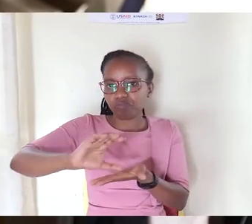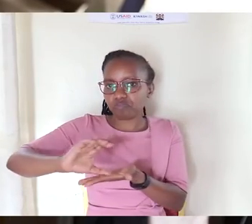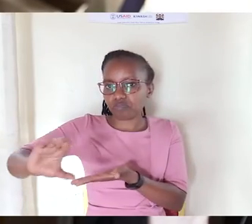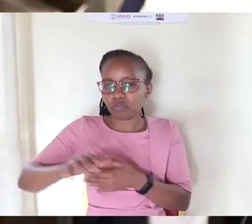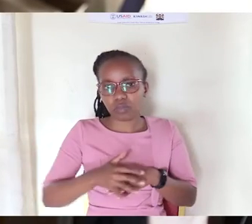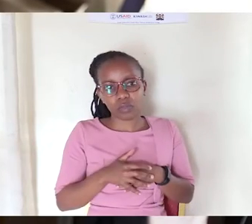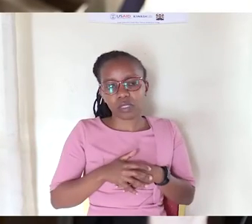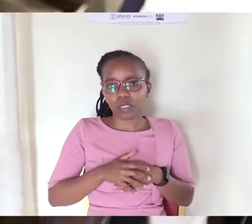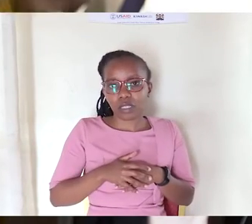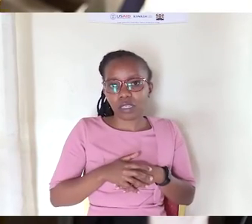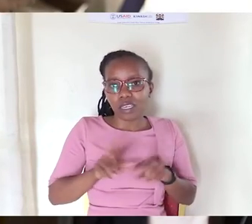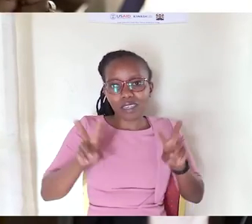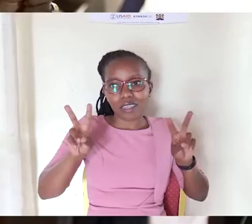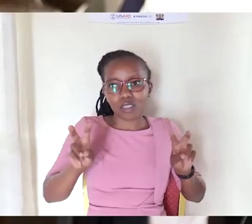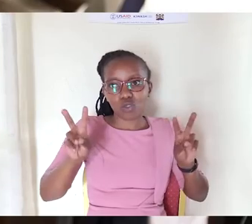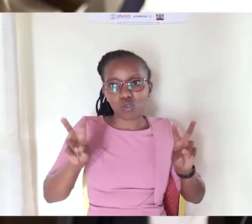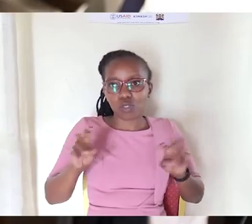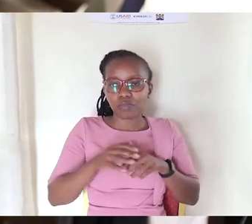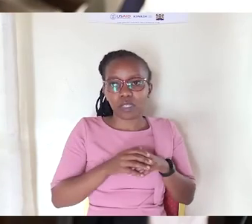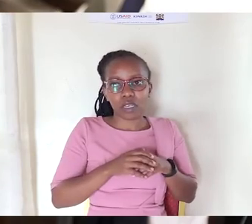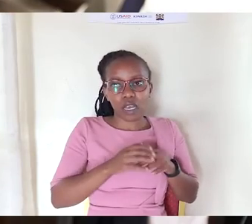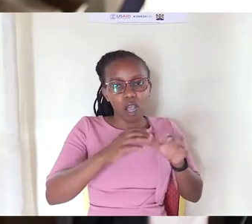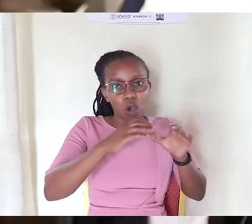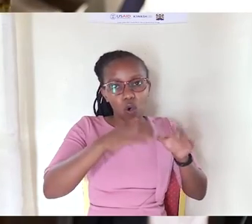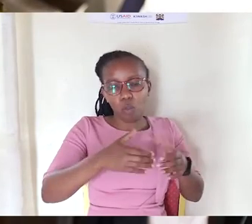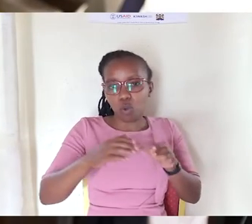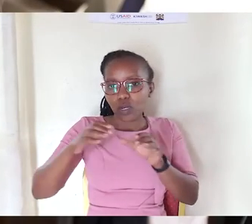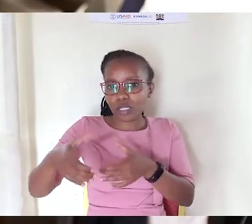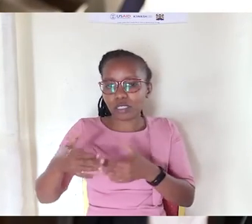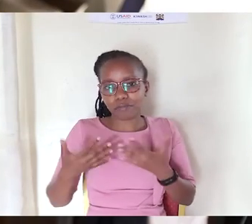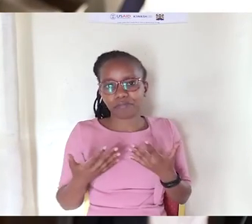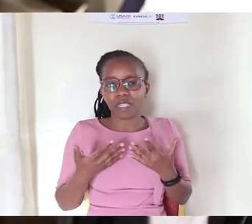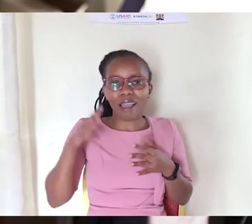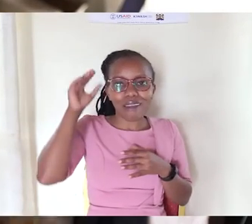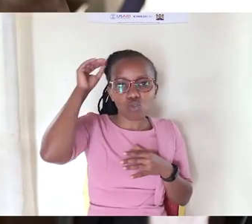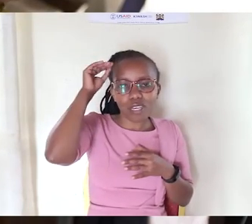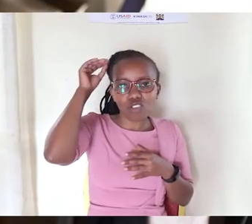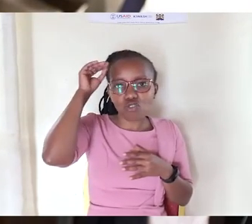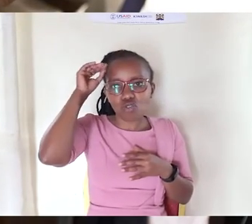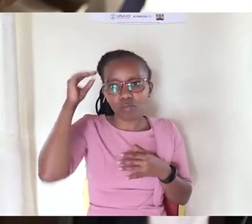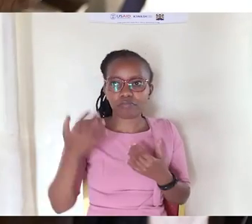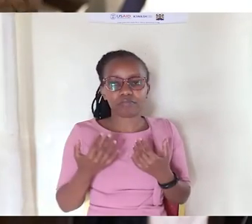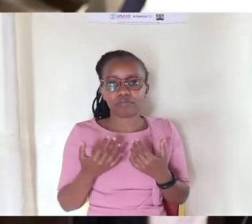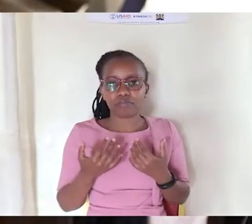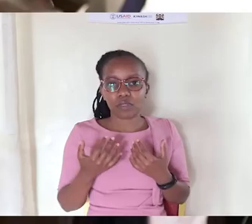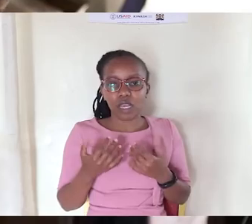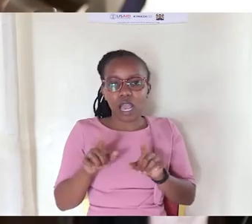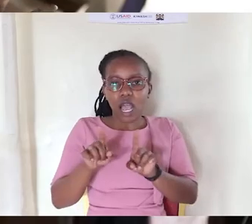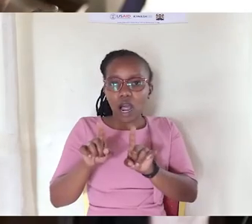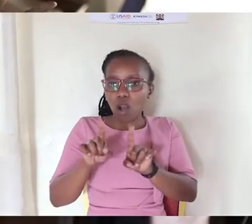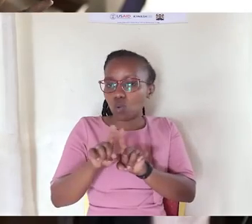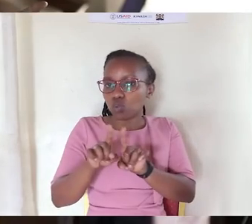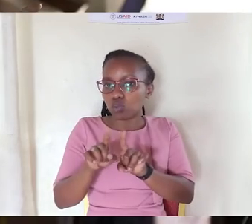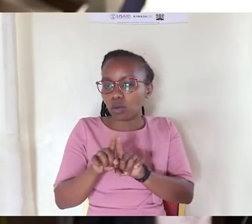any money to deal with issues around community awareness, education, and even just